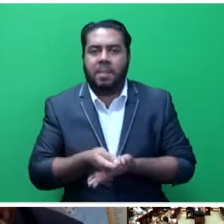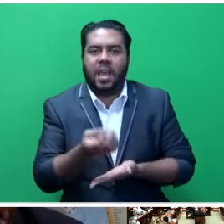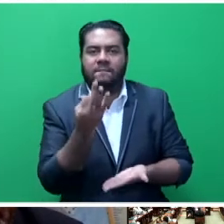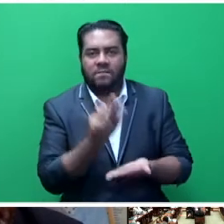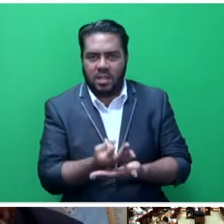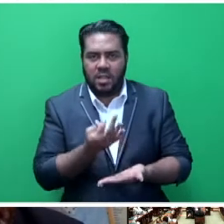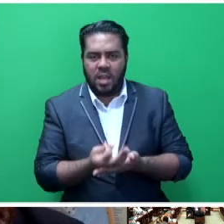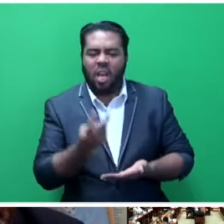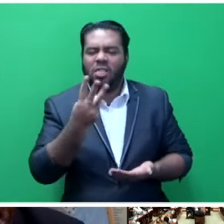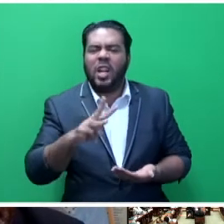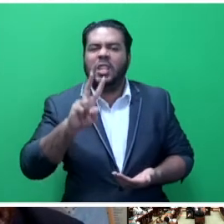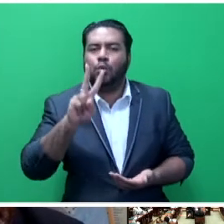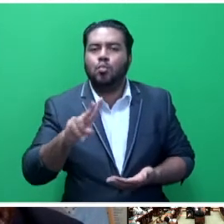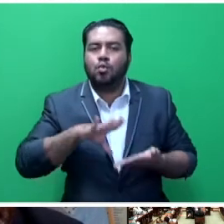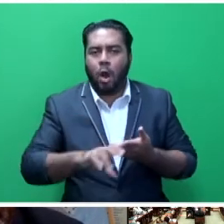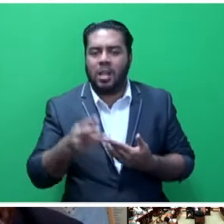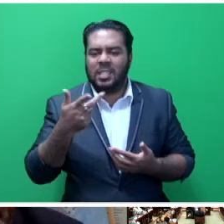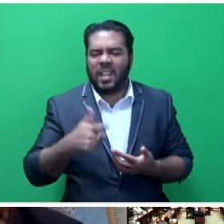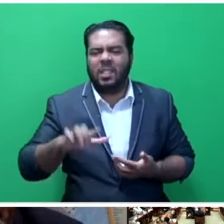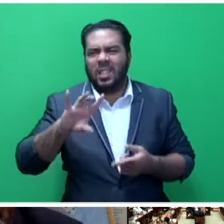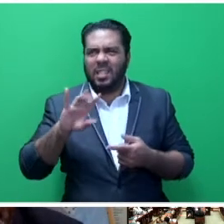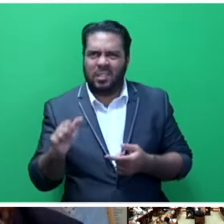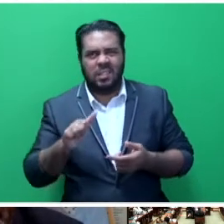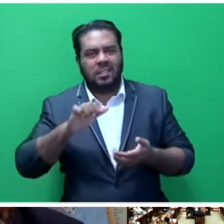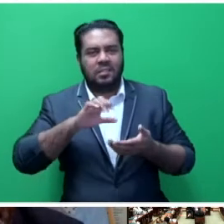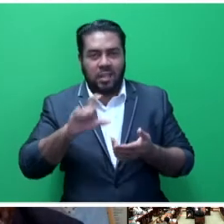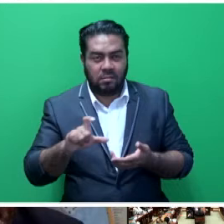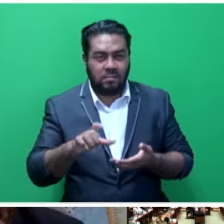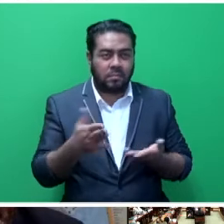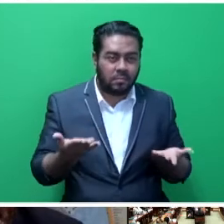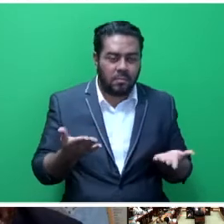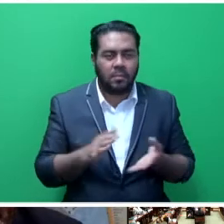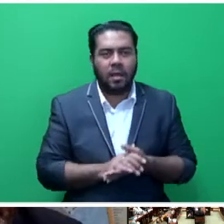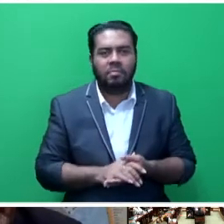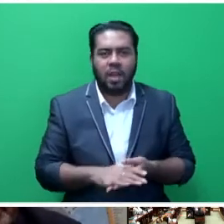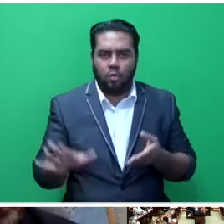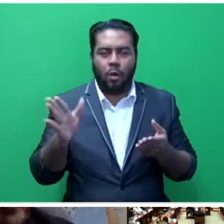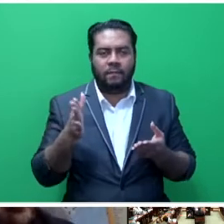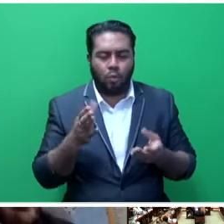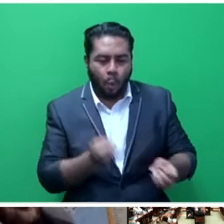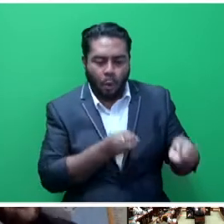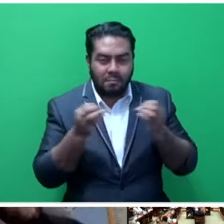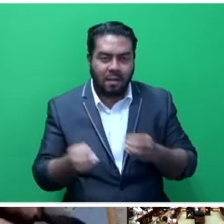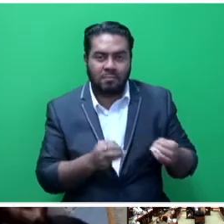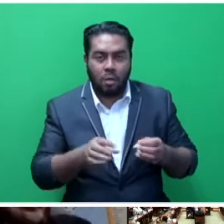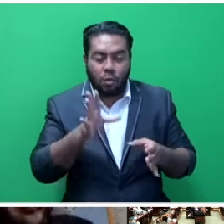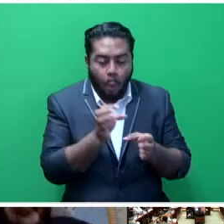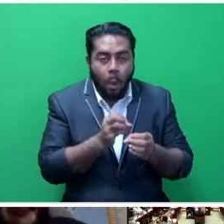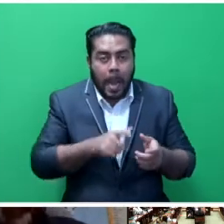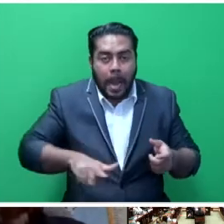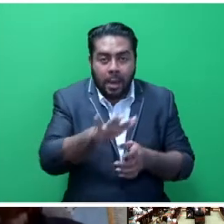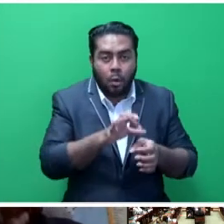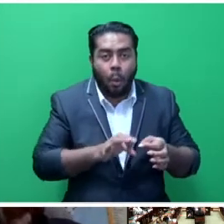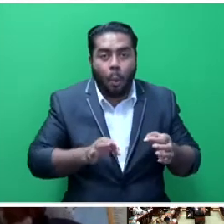around $32.70. They have to organize the waiver of fishing rights, owner's consent, with not less